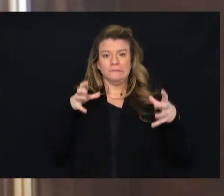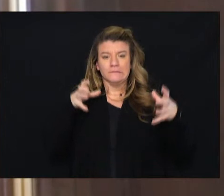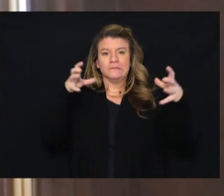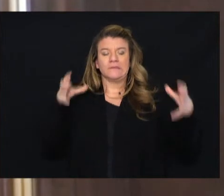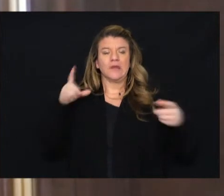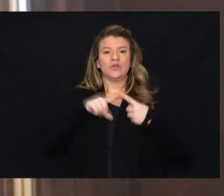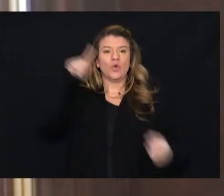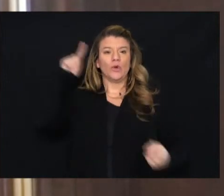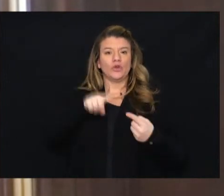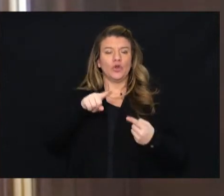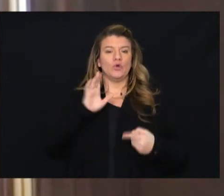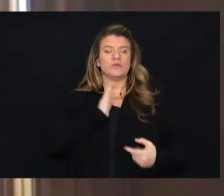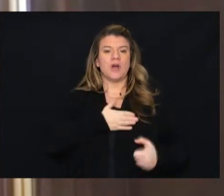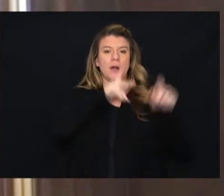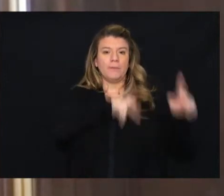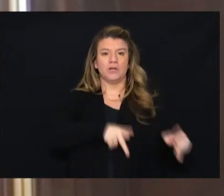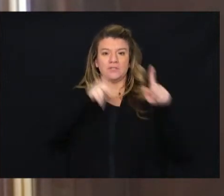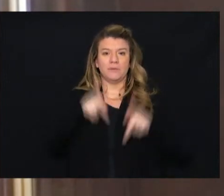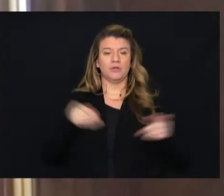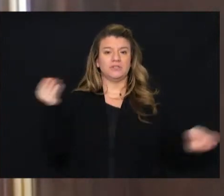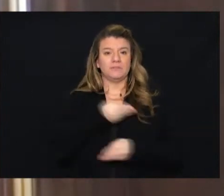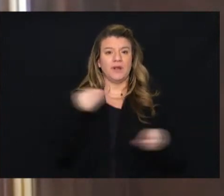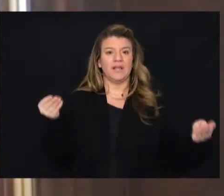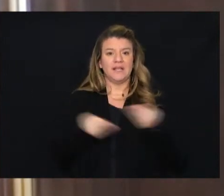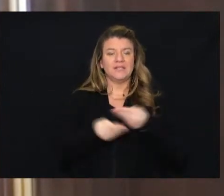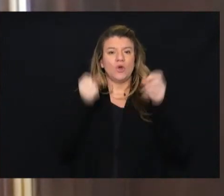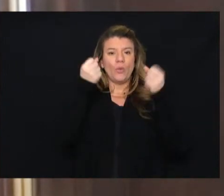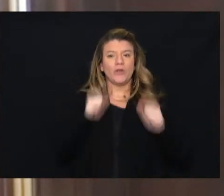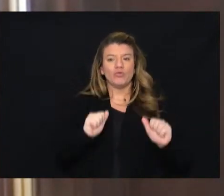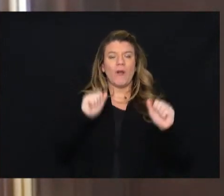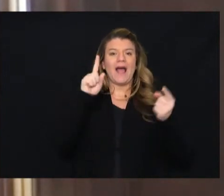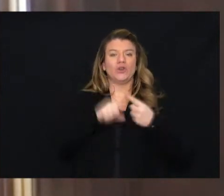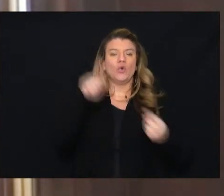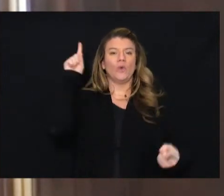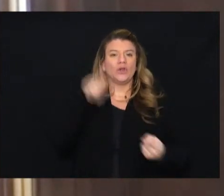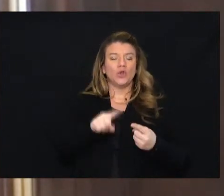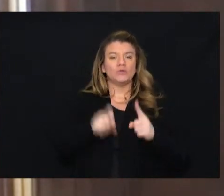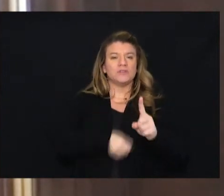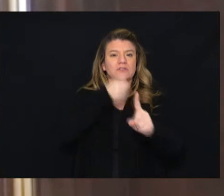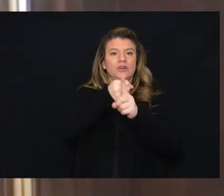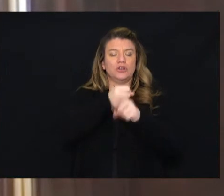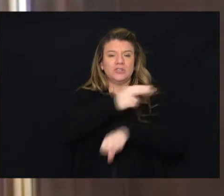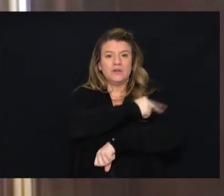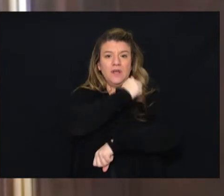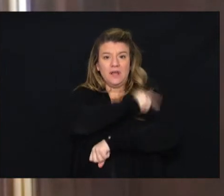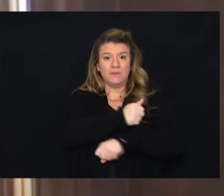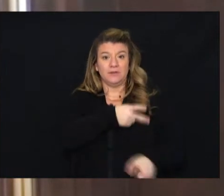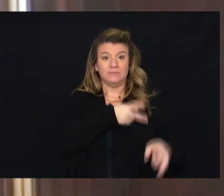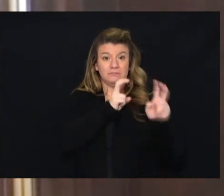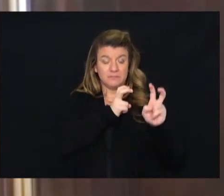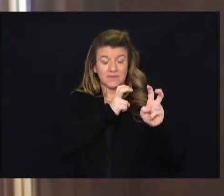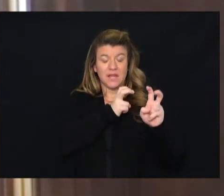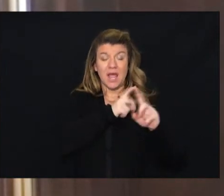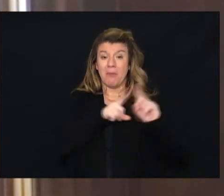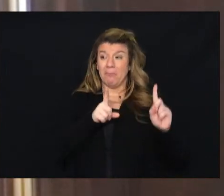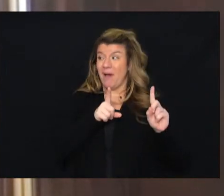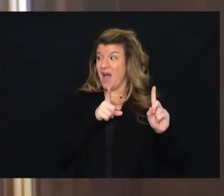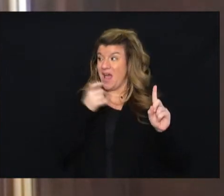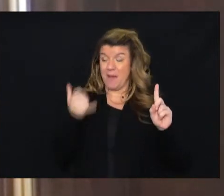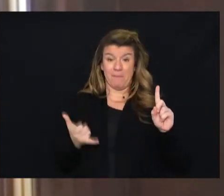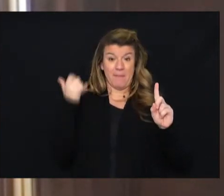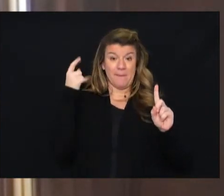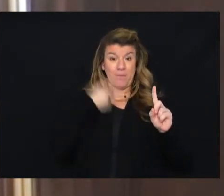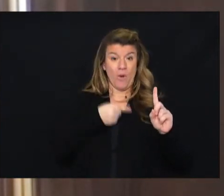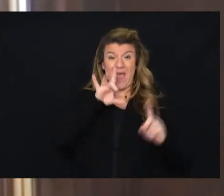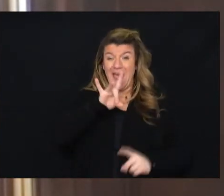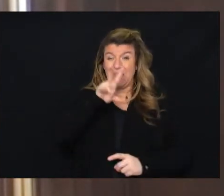that person-to-person spread so that we could try to reduce the surge on the hospitals. But at this point, at